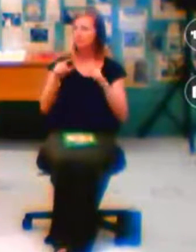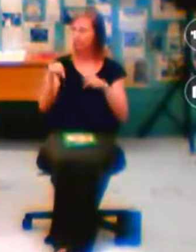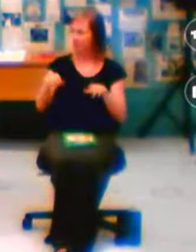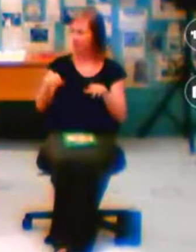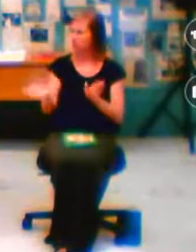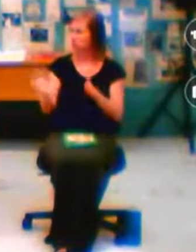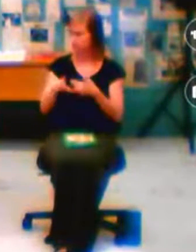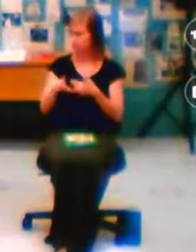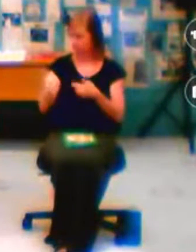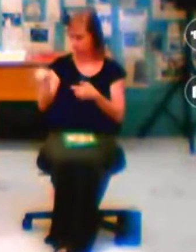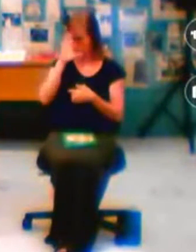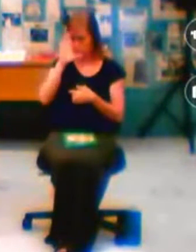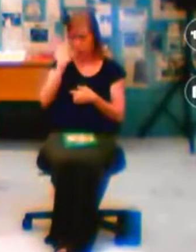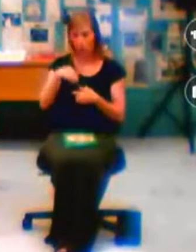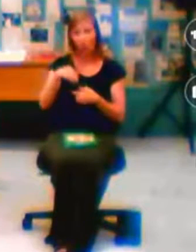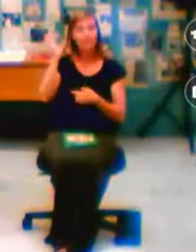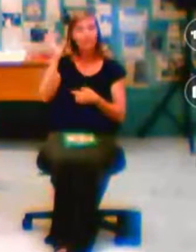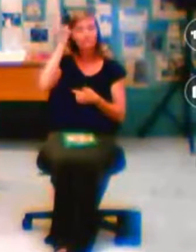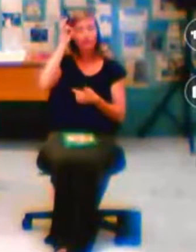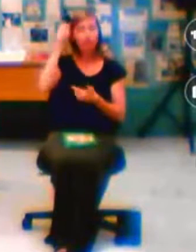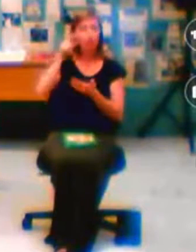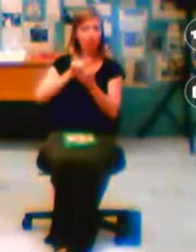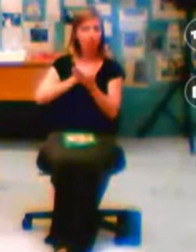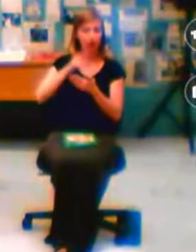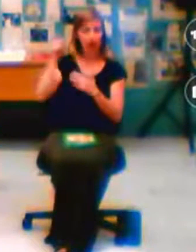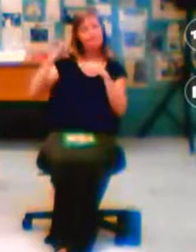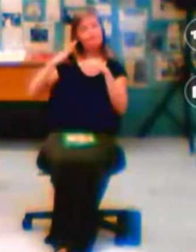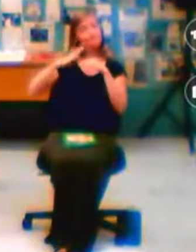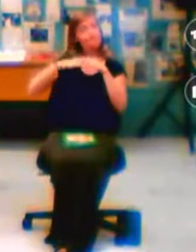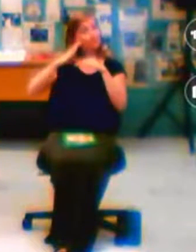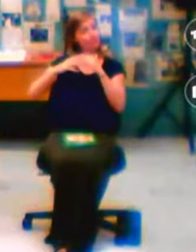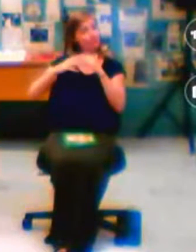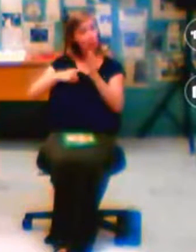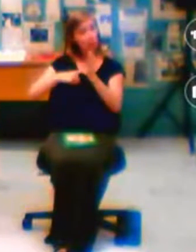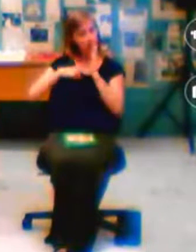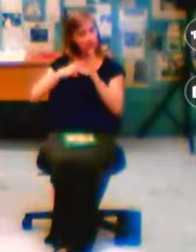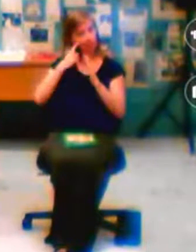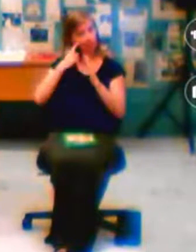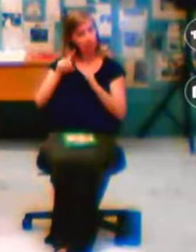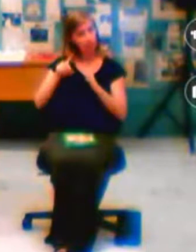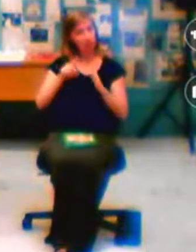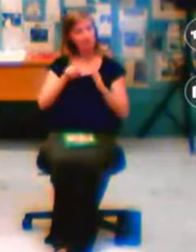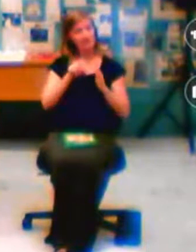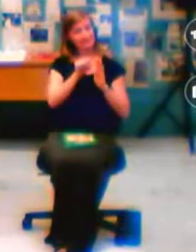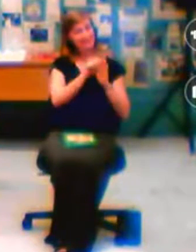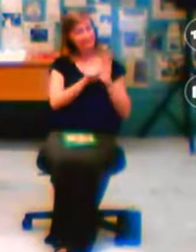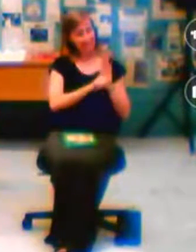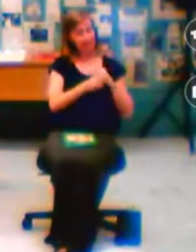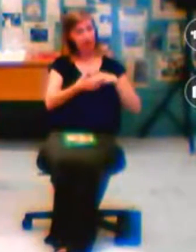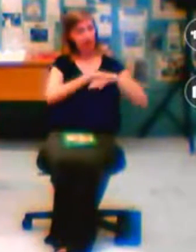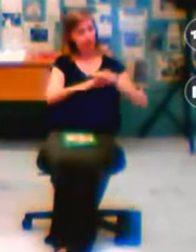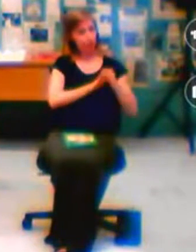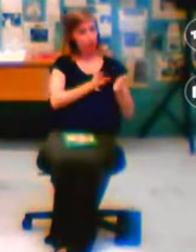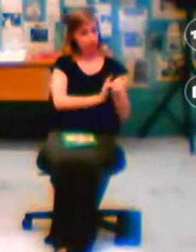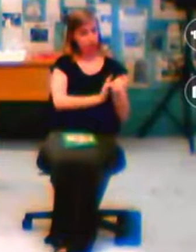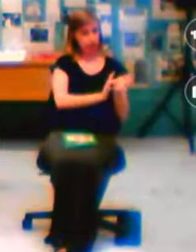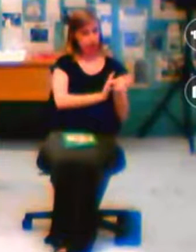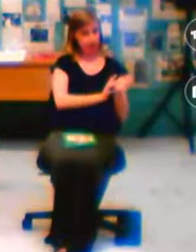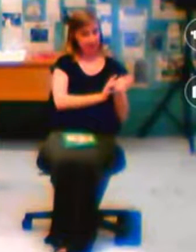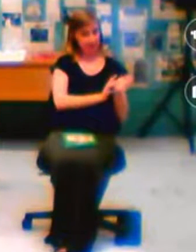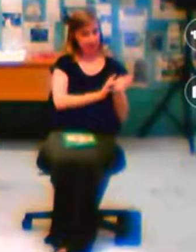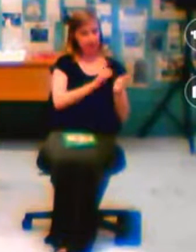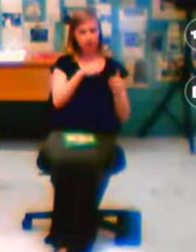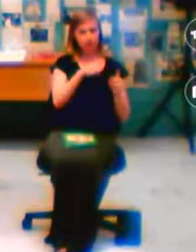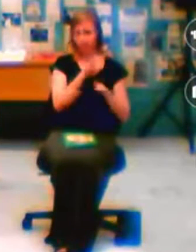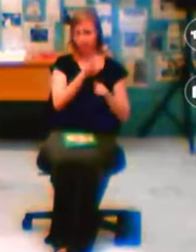that the federal rules, the federal requirements and statutory protections will continue to apply. How many people in this